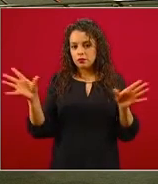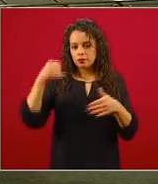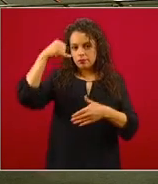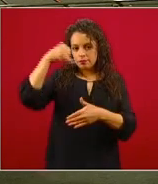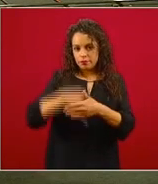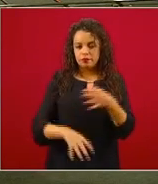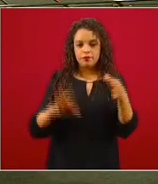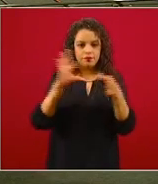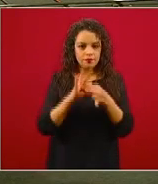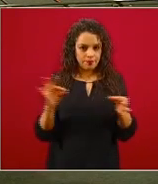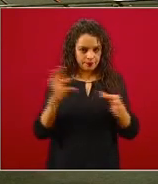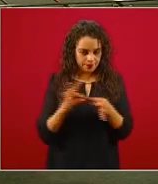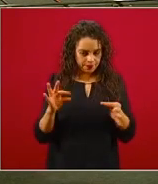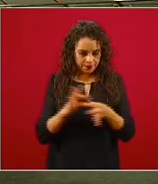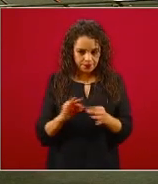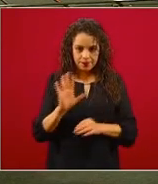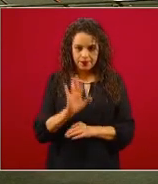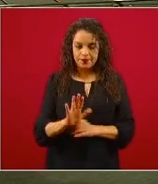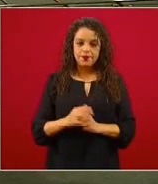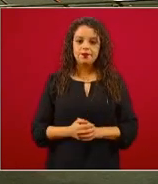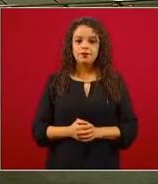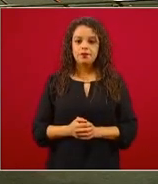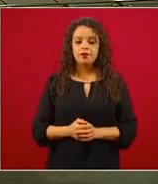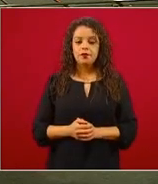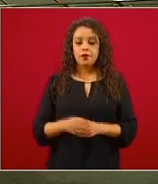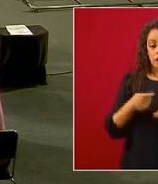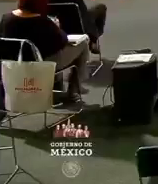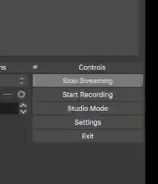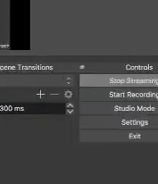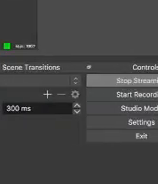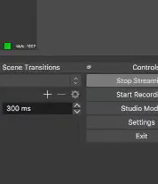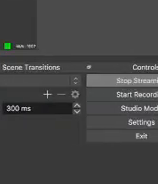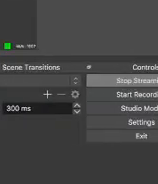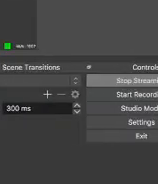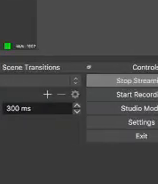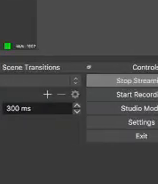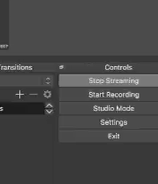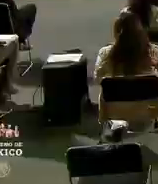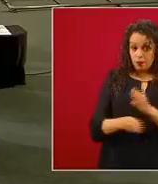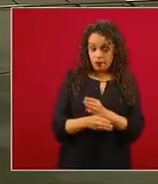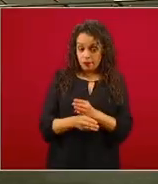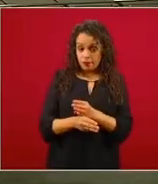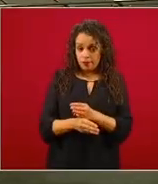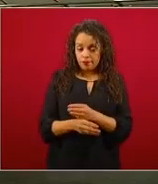Here you can see with better detail the distribution of these supplies.